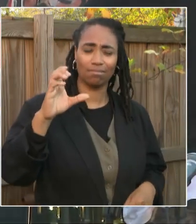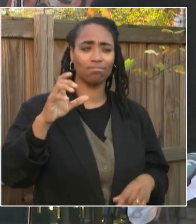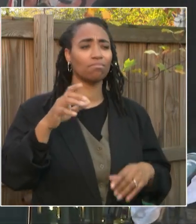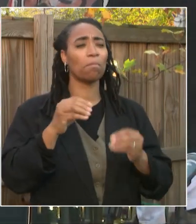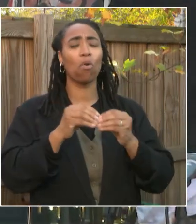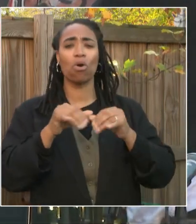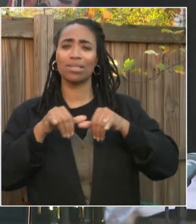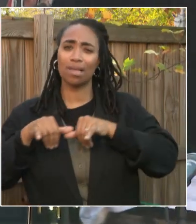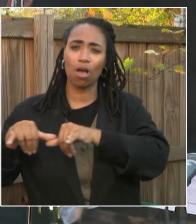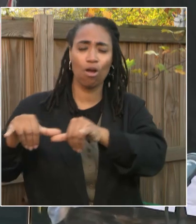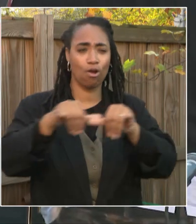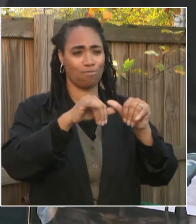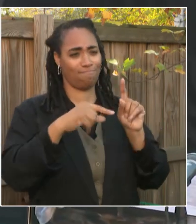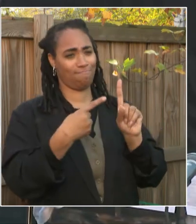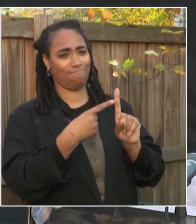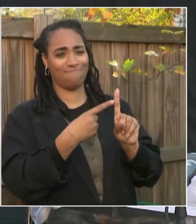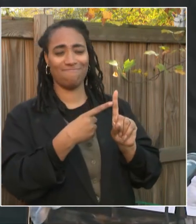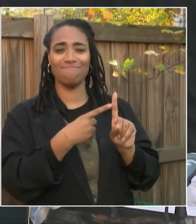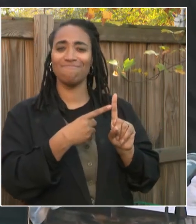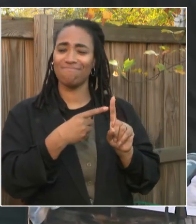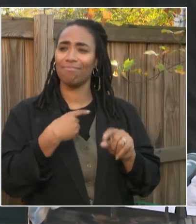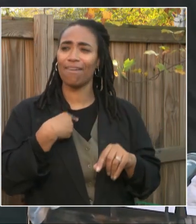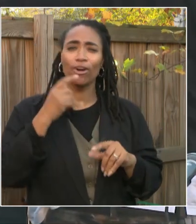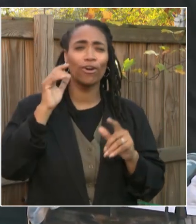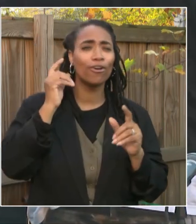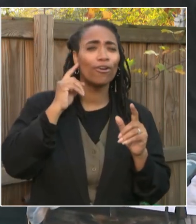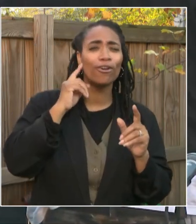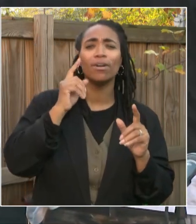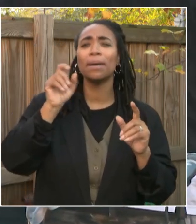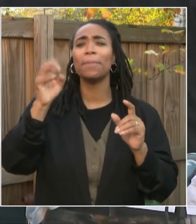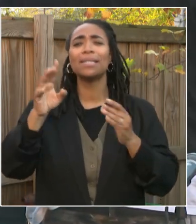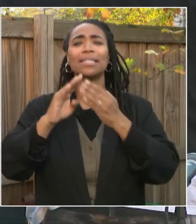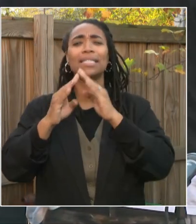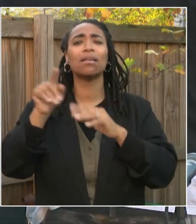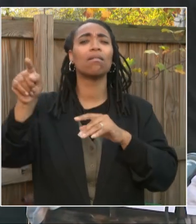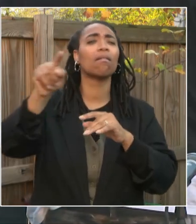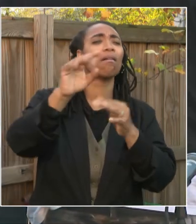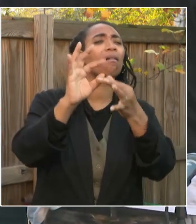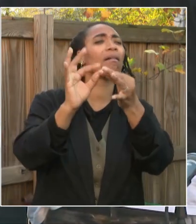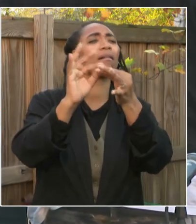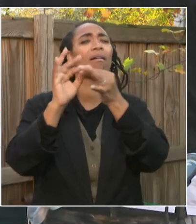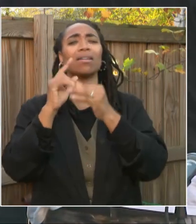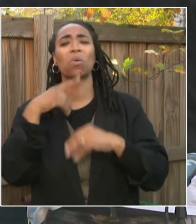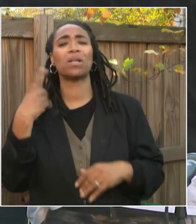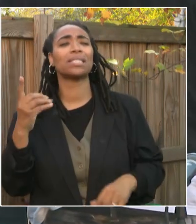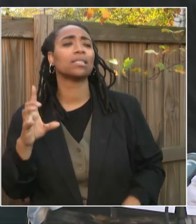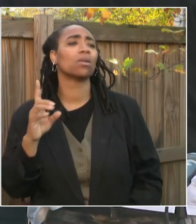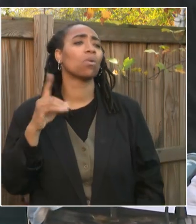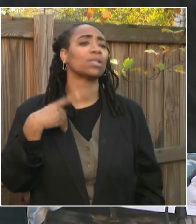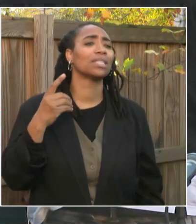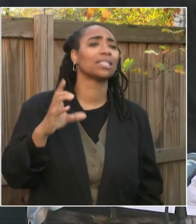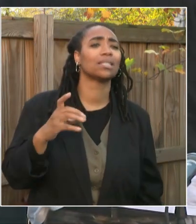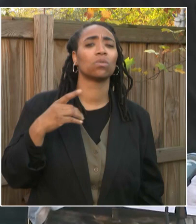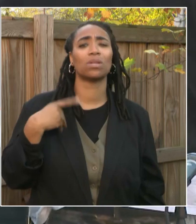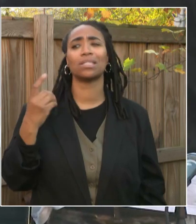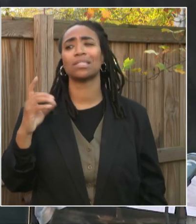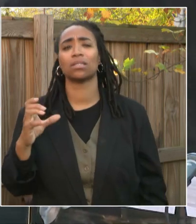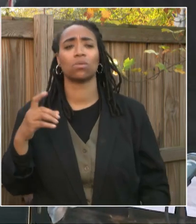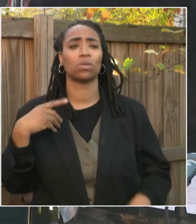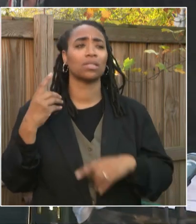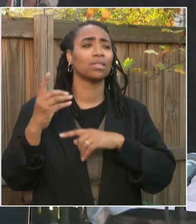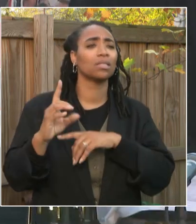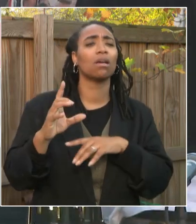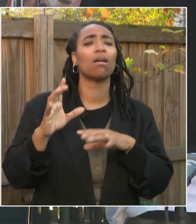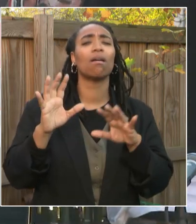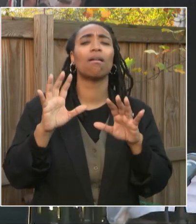world, and they always say, so Washington, D.C. this, Washington, D.C. that, what do y'all have to stand for? Our music. Like Big